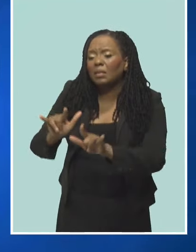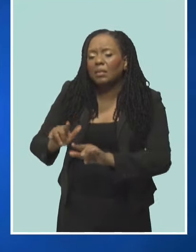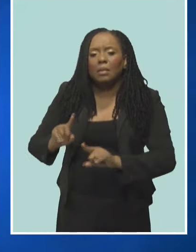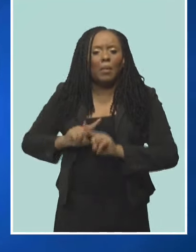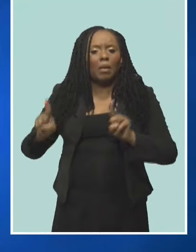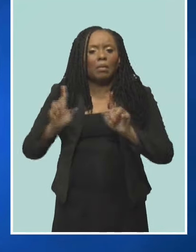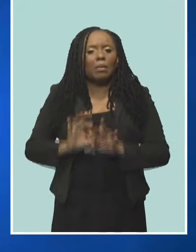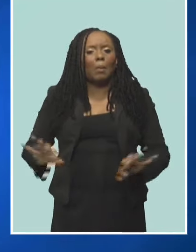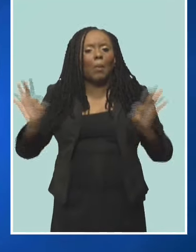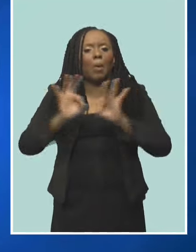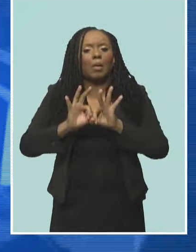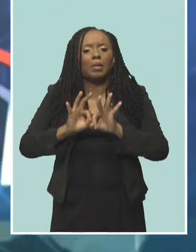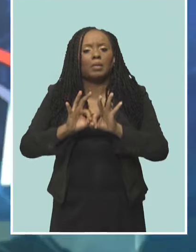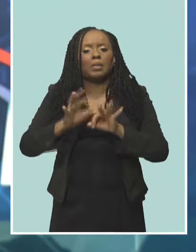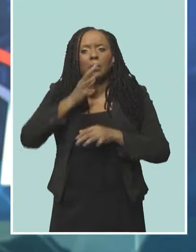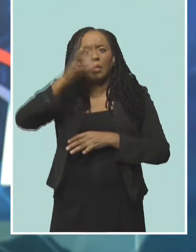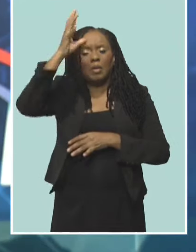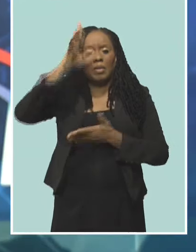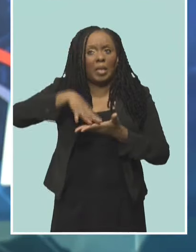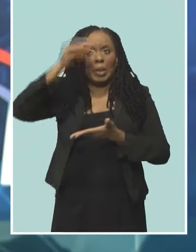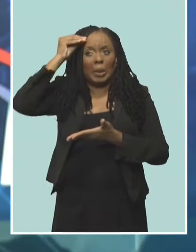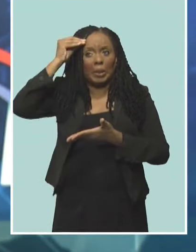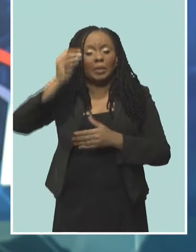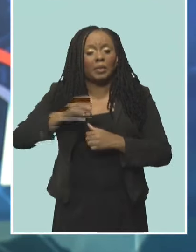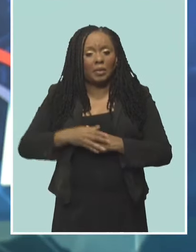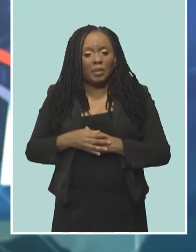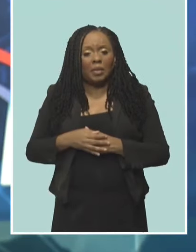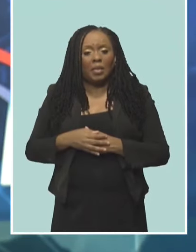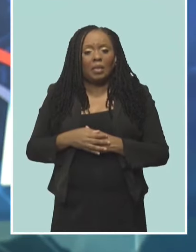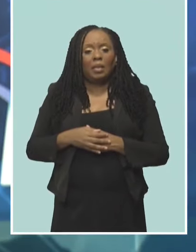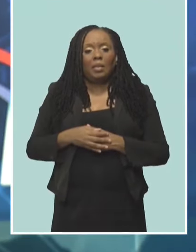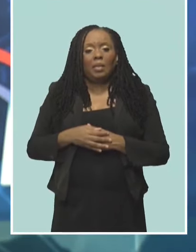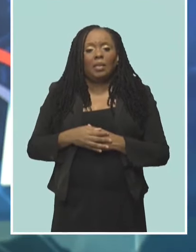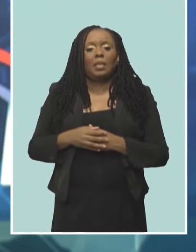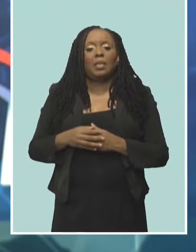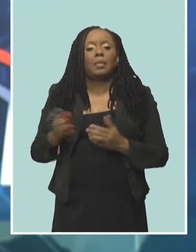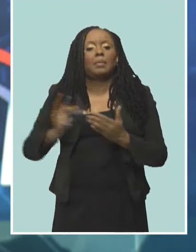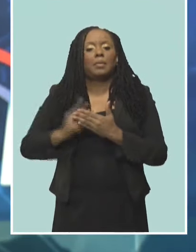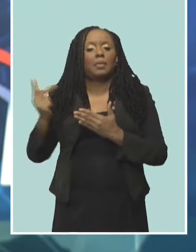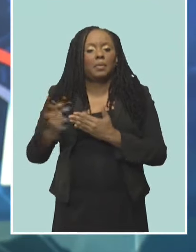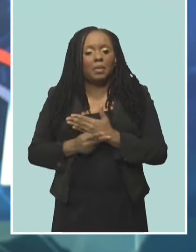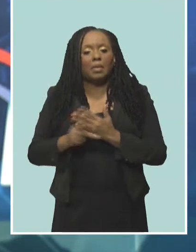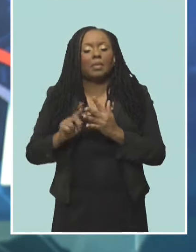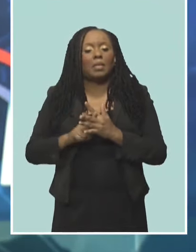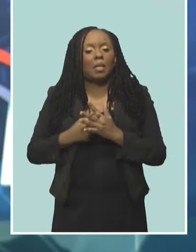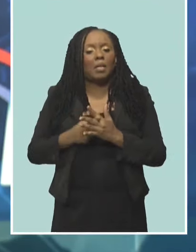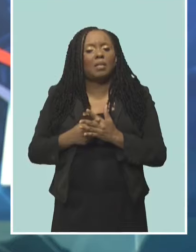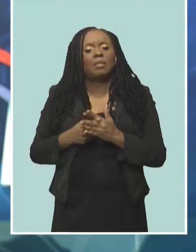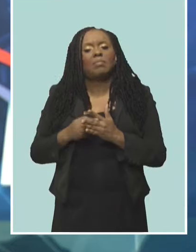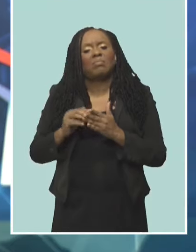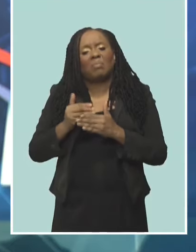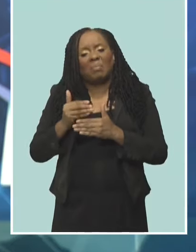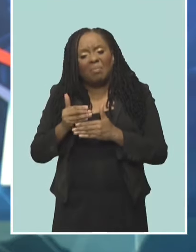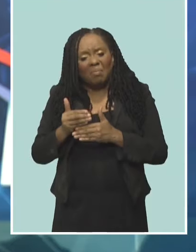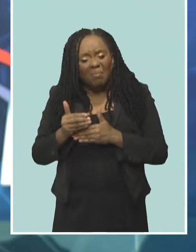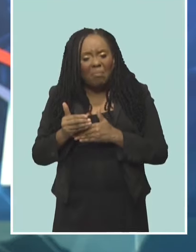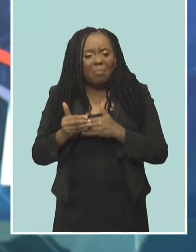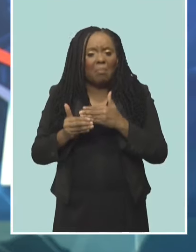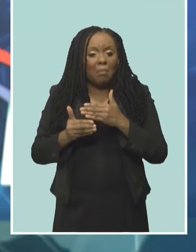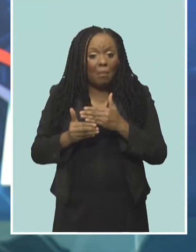parents to know these things. Mr. Carter also says while the program has started slowly, it is now